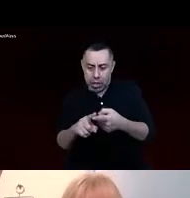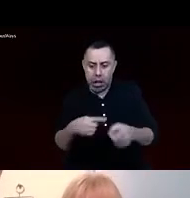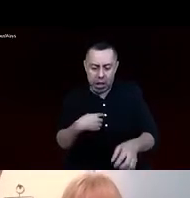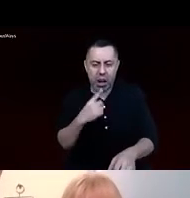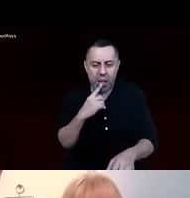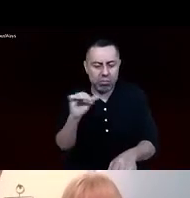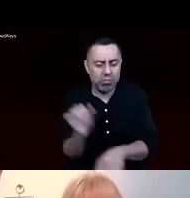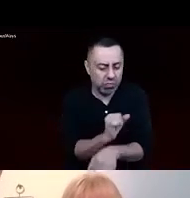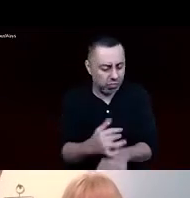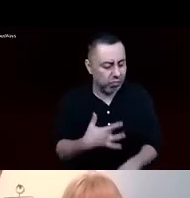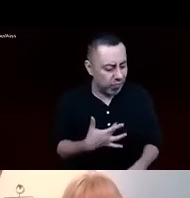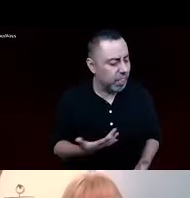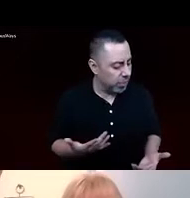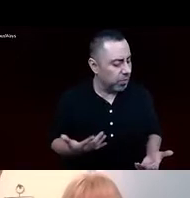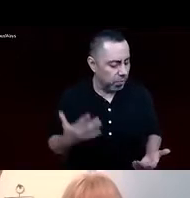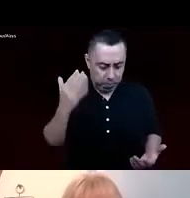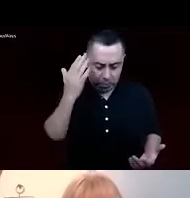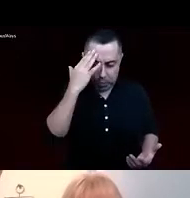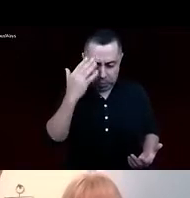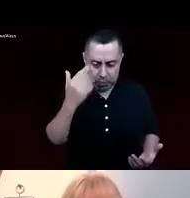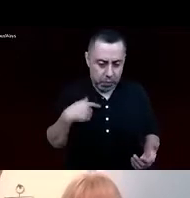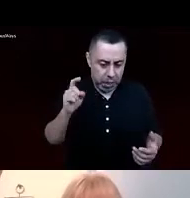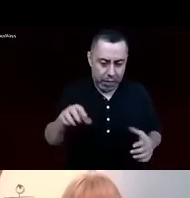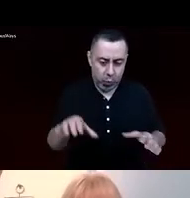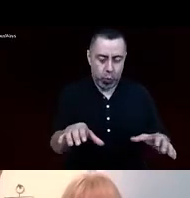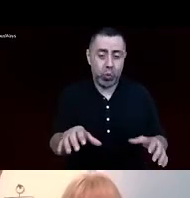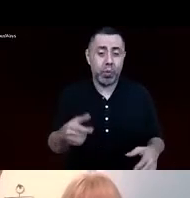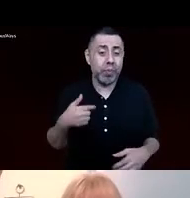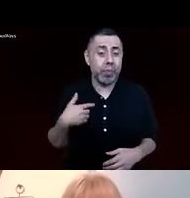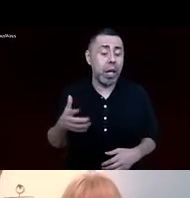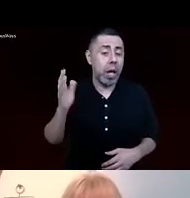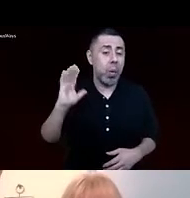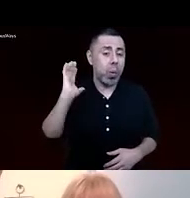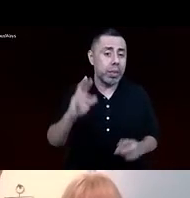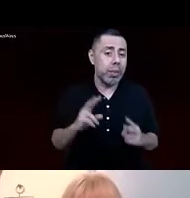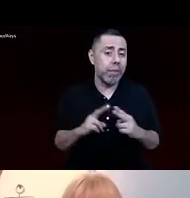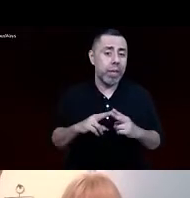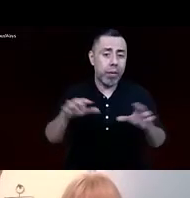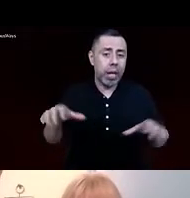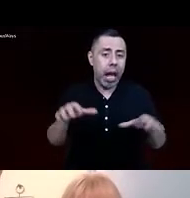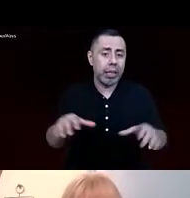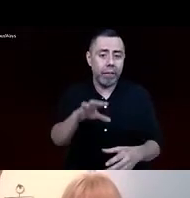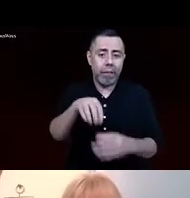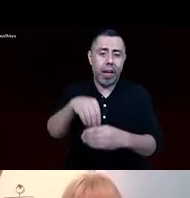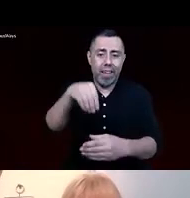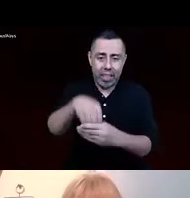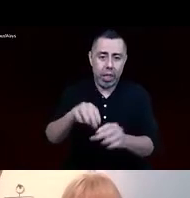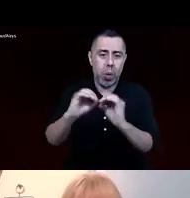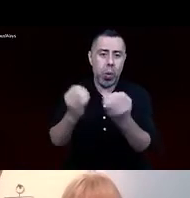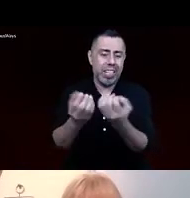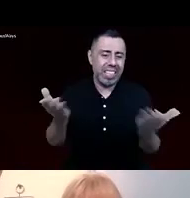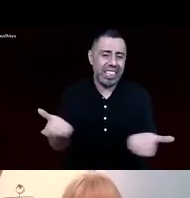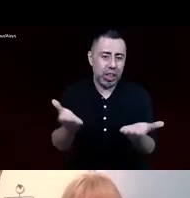I needed to do. I was very active in an organization here where I